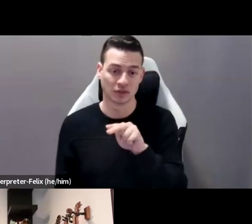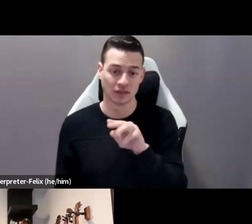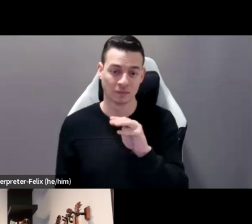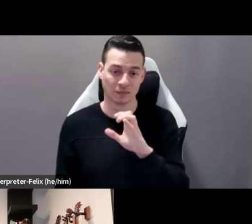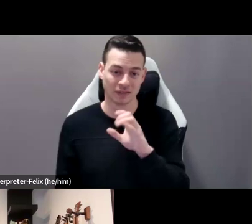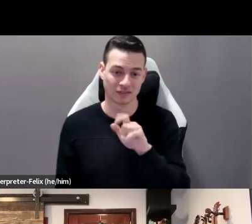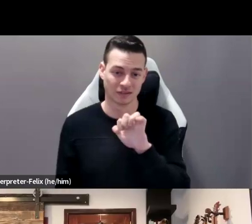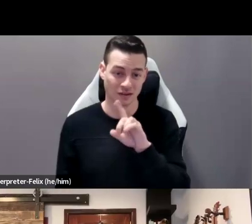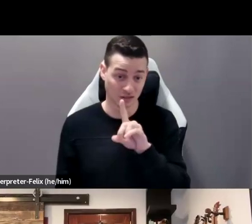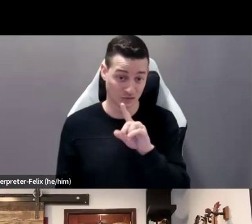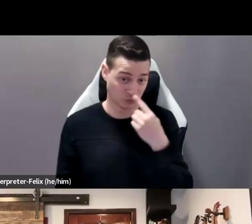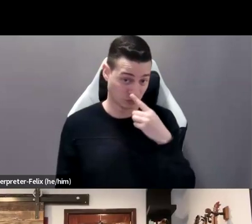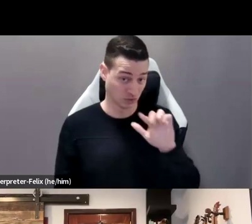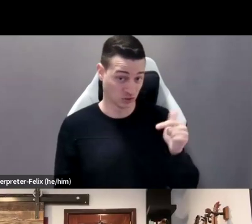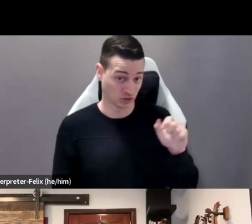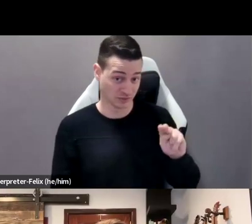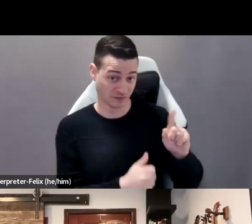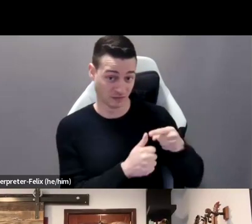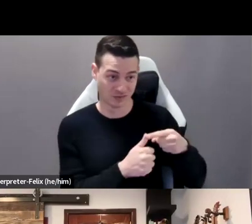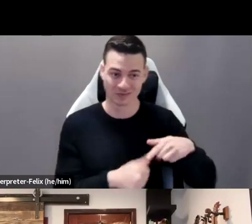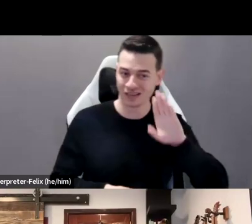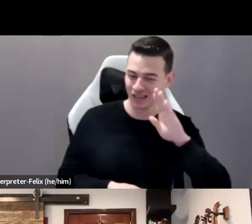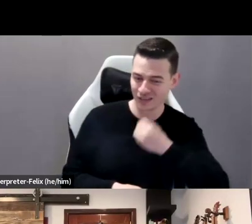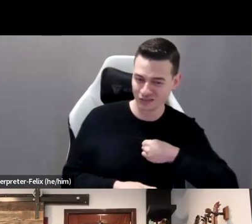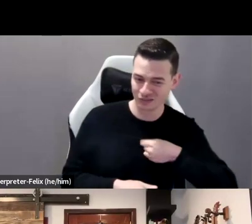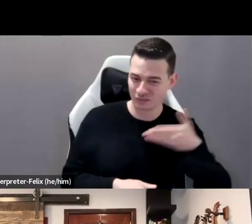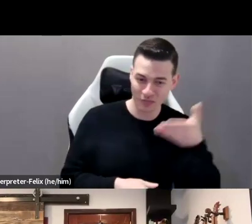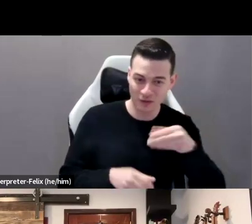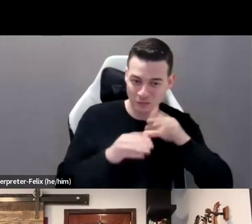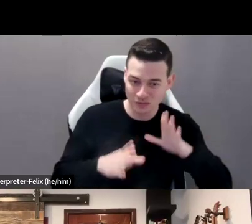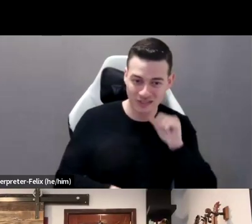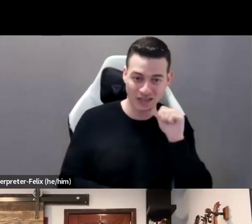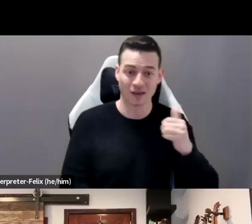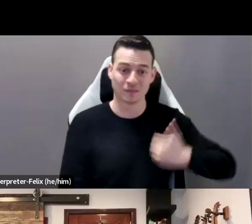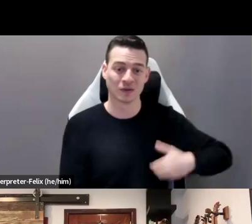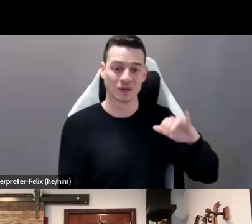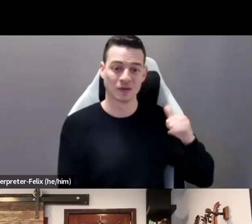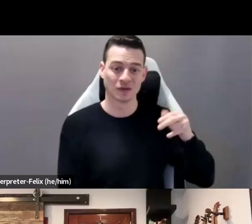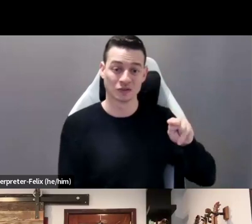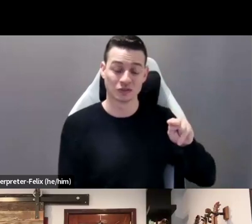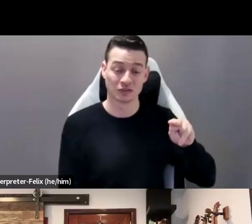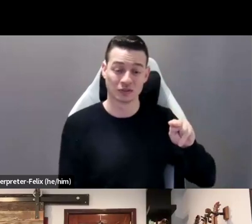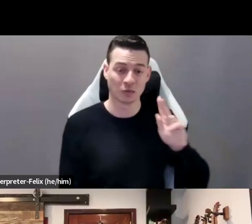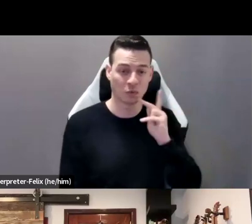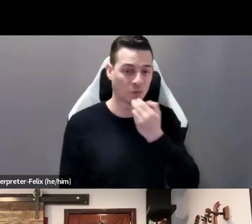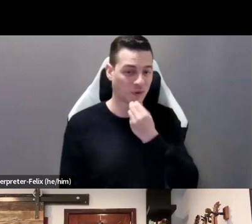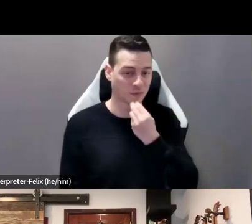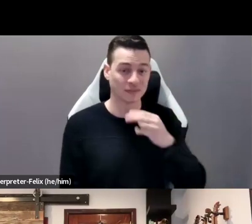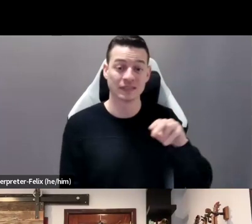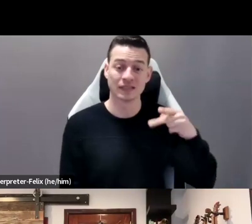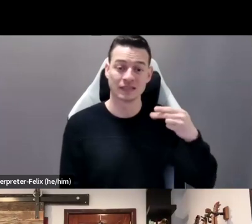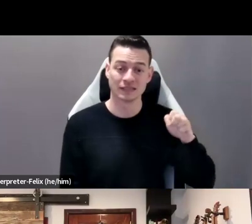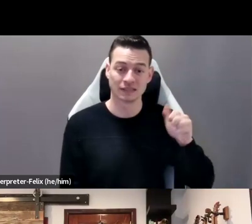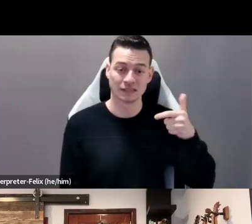yourself, please? Sure. Hi, everyone. Sorry, I'm not there in person. My name is Jason Domogauer. My pronouns are he, him. I am a